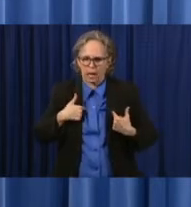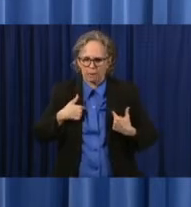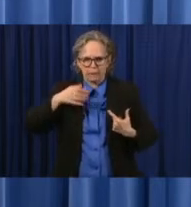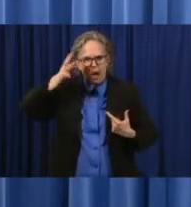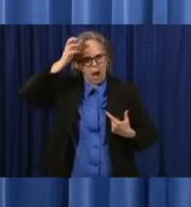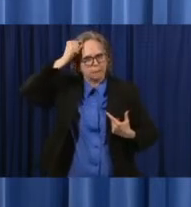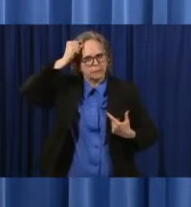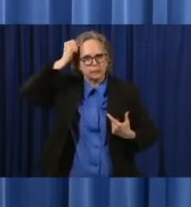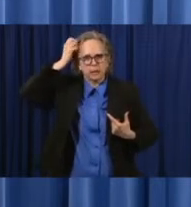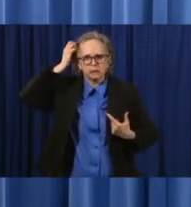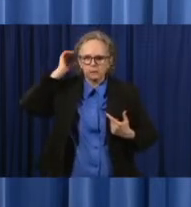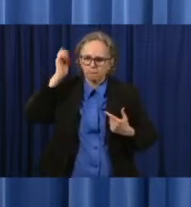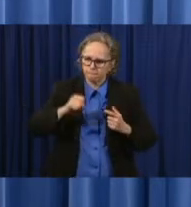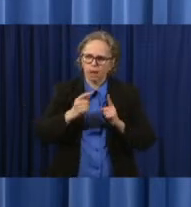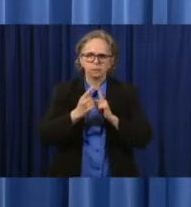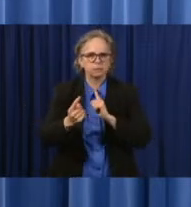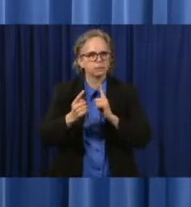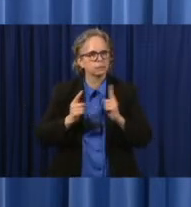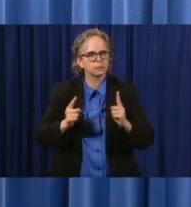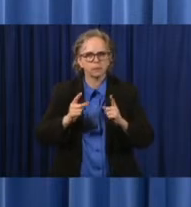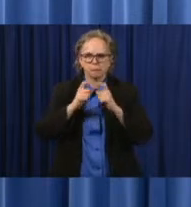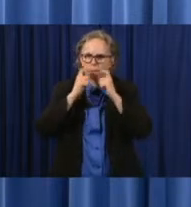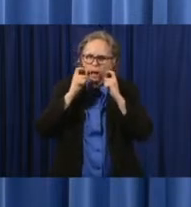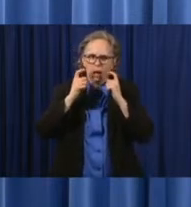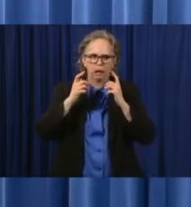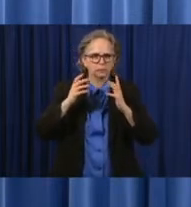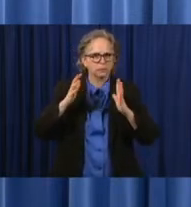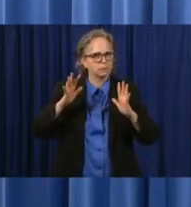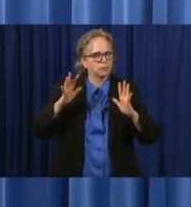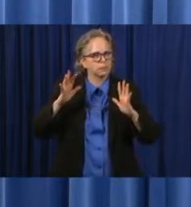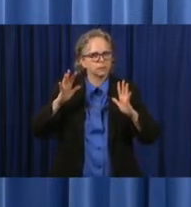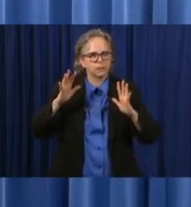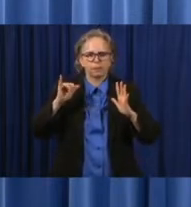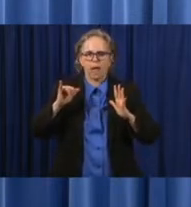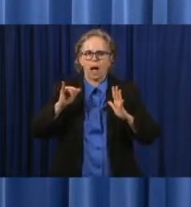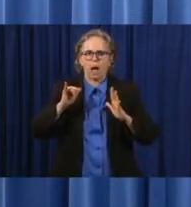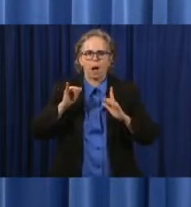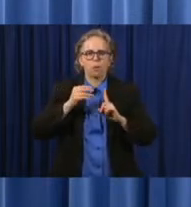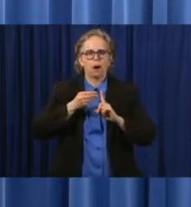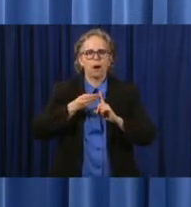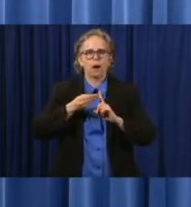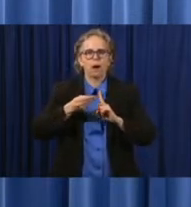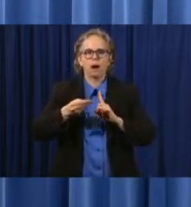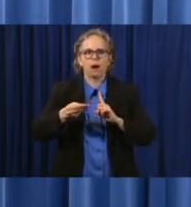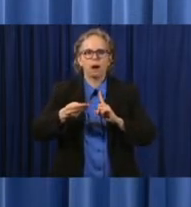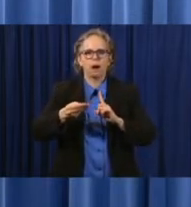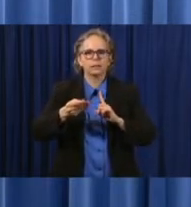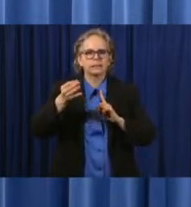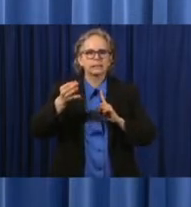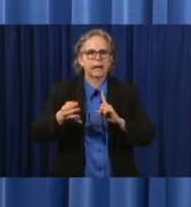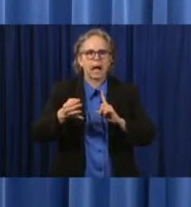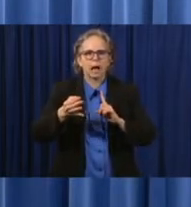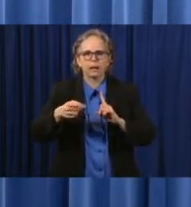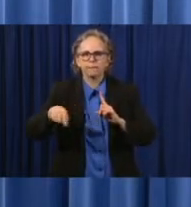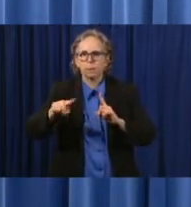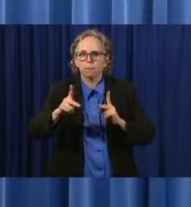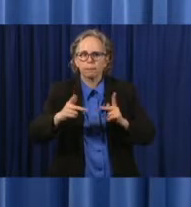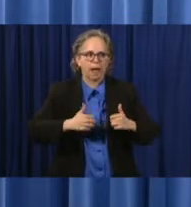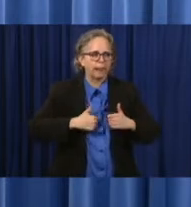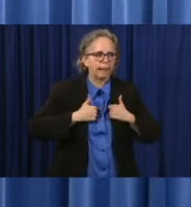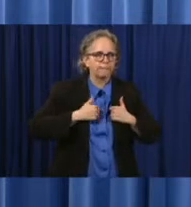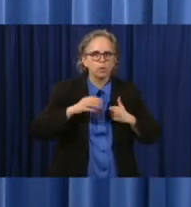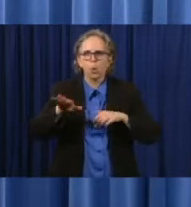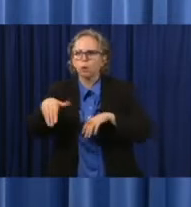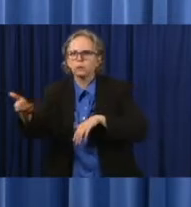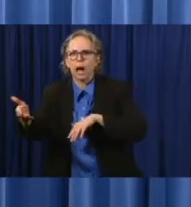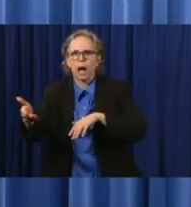6 feet away, wearing a mask, that is going to determine whether people live or die. Very few times in our life,